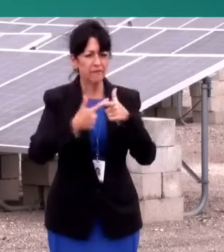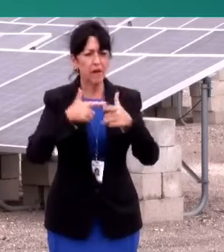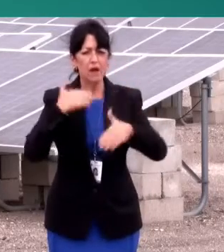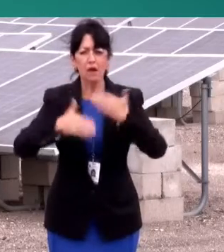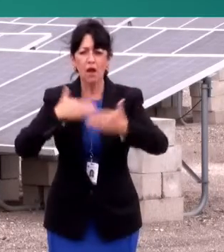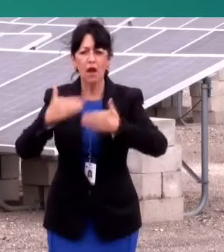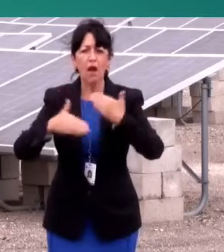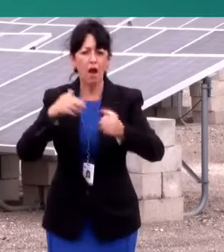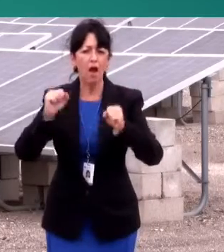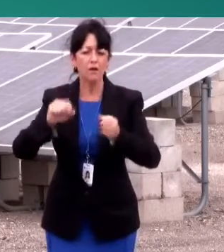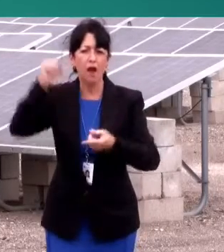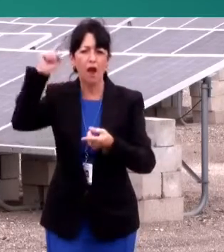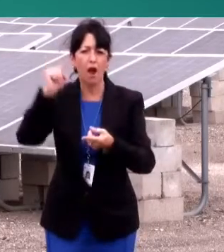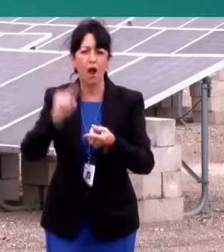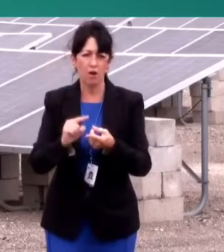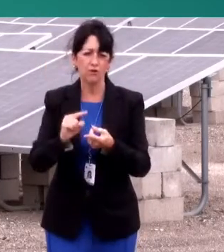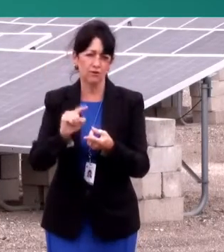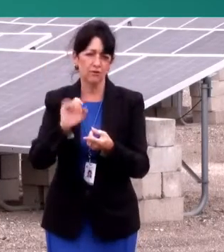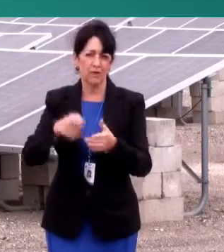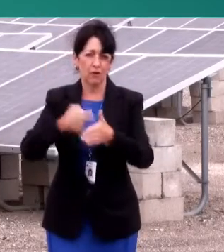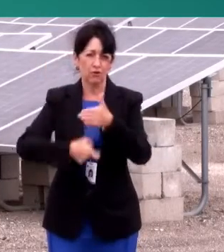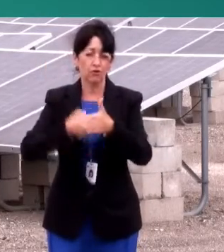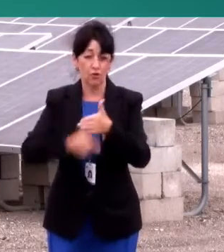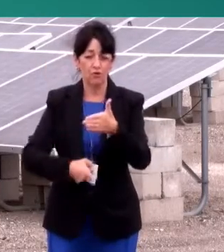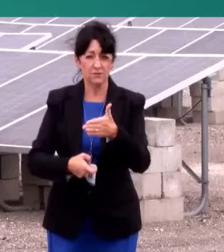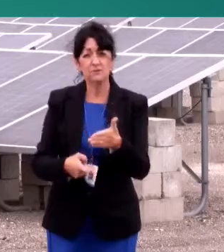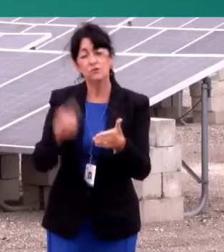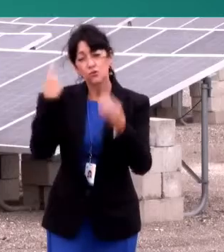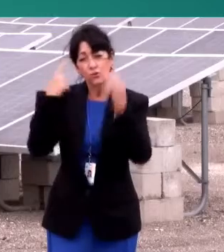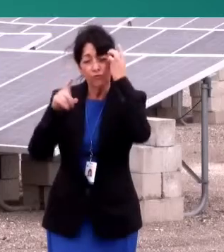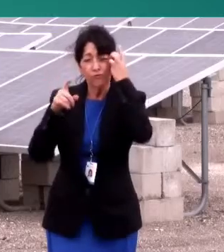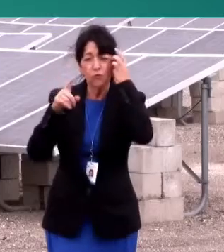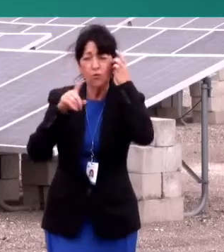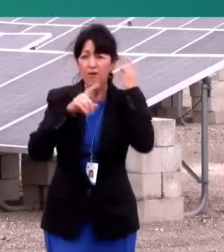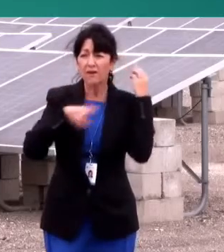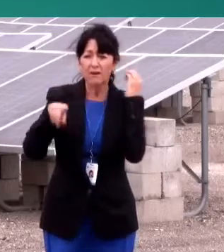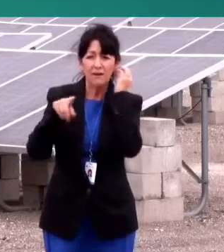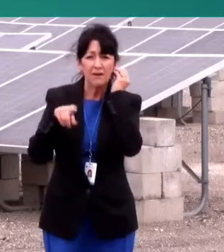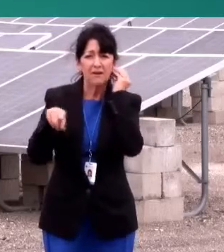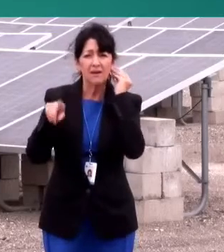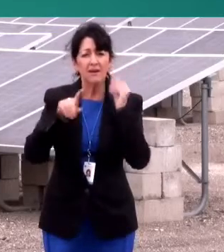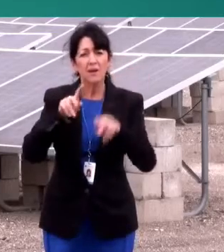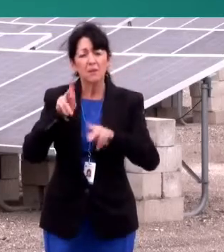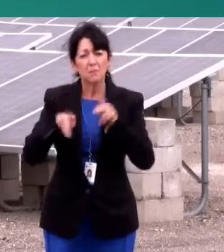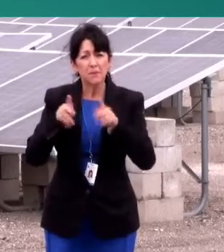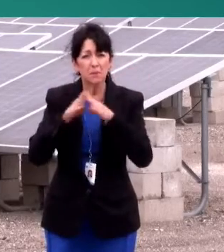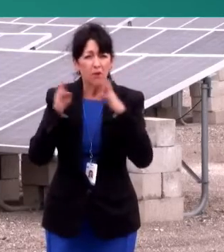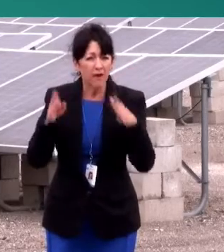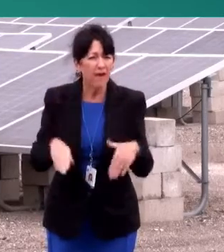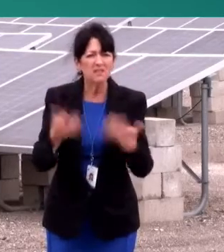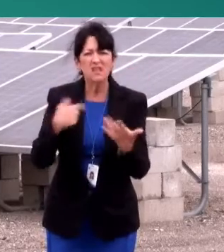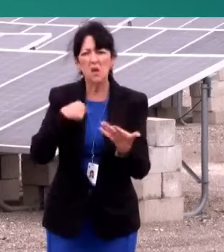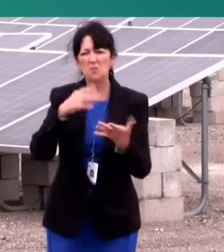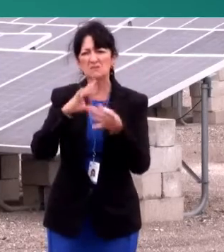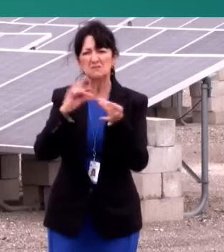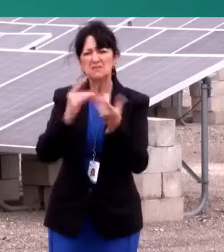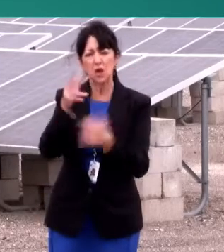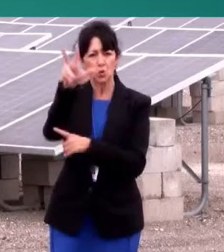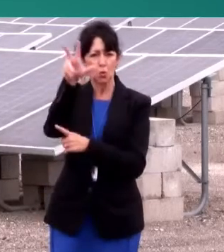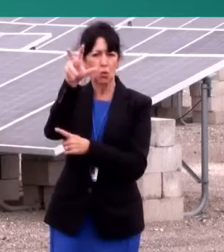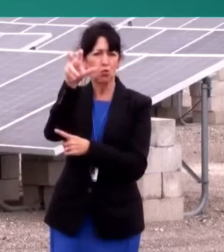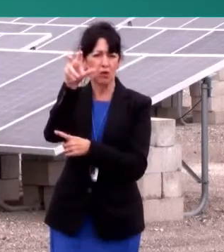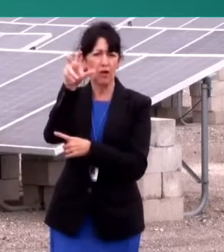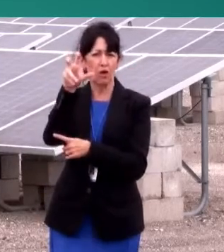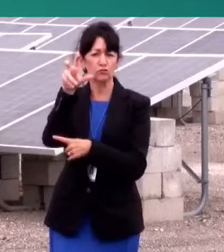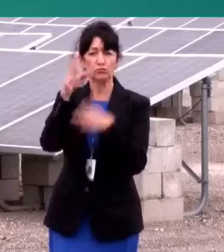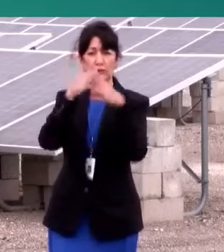or businesses this asset could provide. It would be around 300 households would be taken off the grid